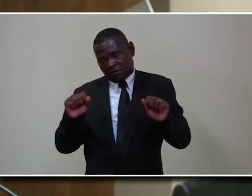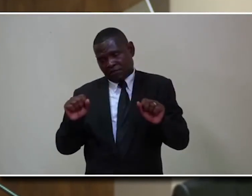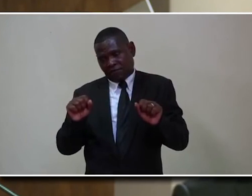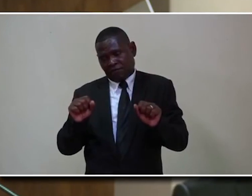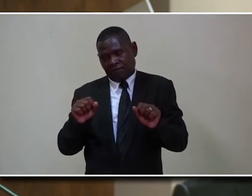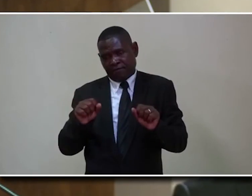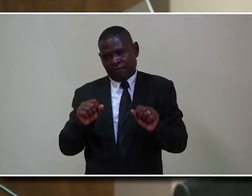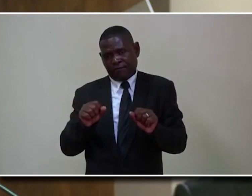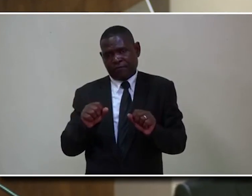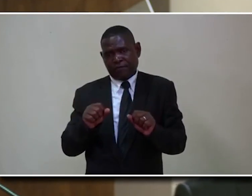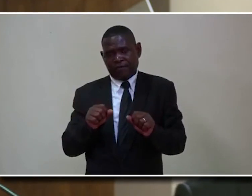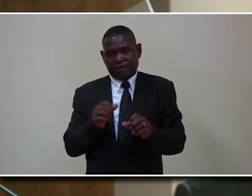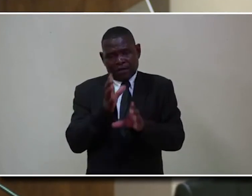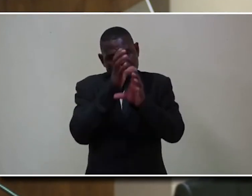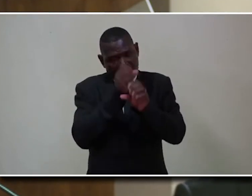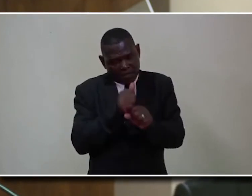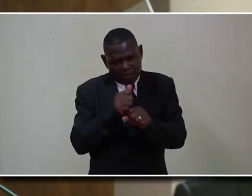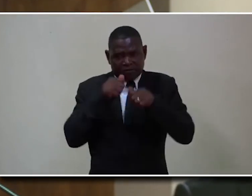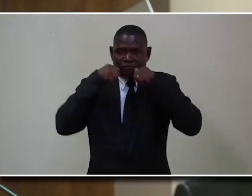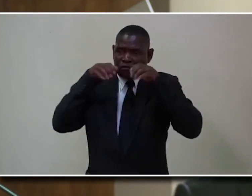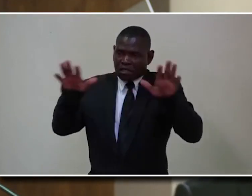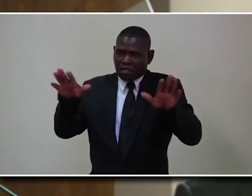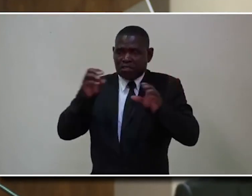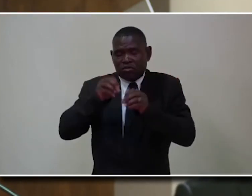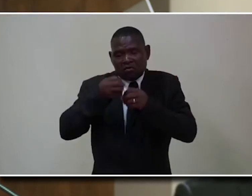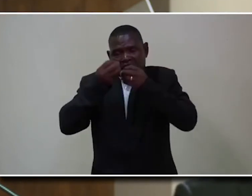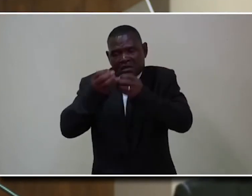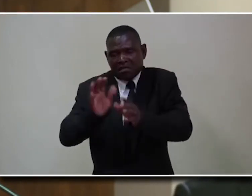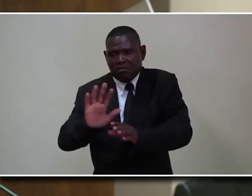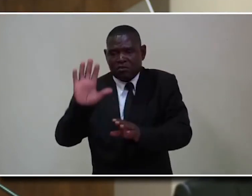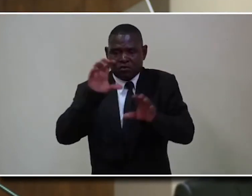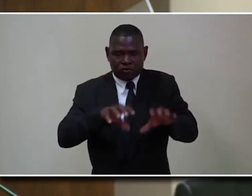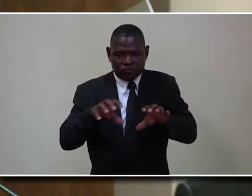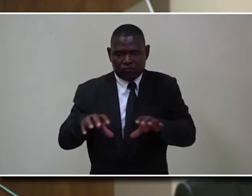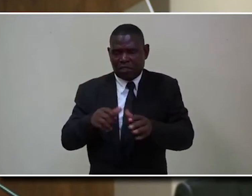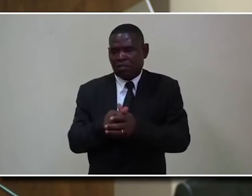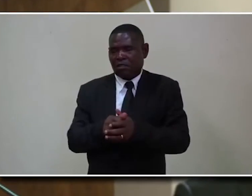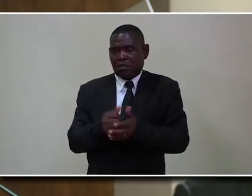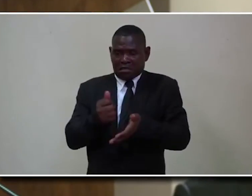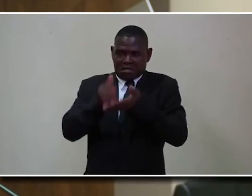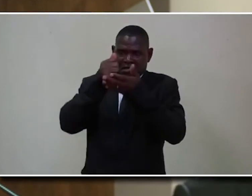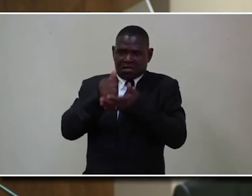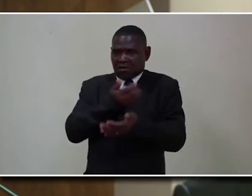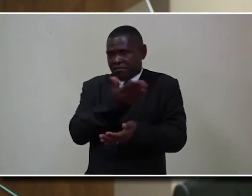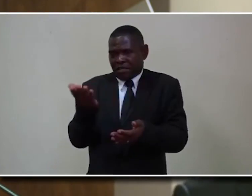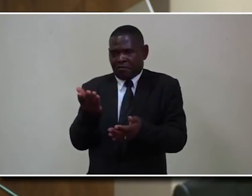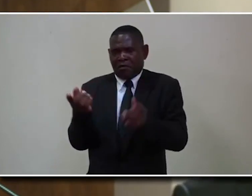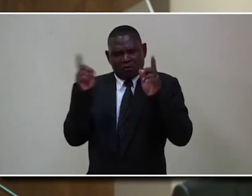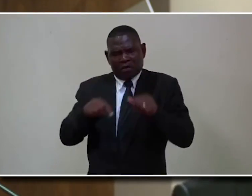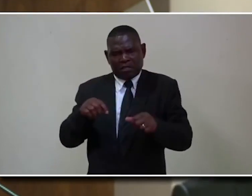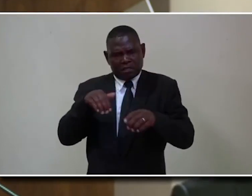mwamtendere. Receive and bless the offerings of your children. Landirani na darisa nsembe za ana anu. And help them when they are in